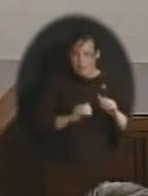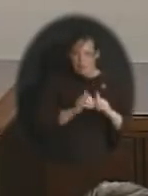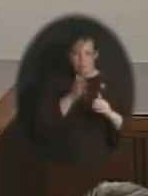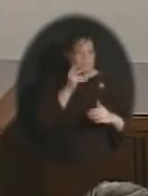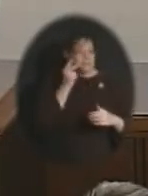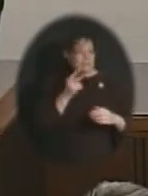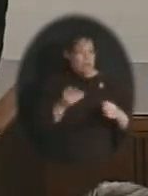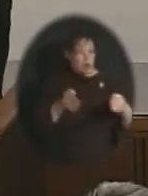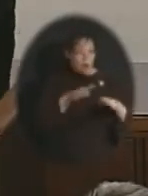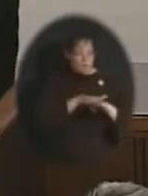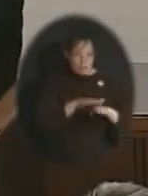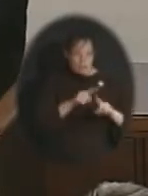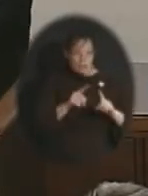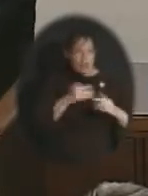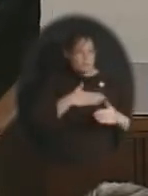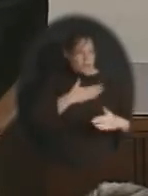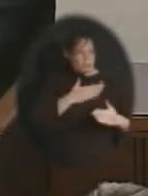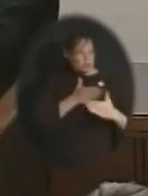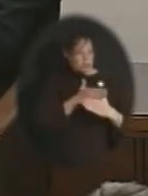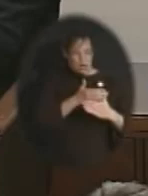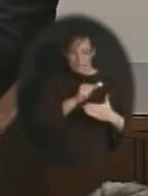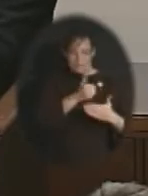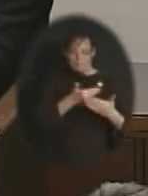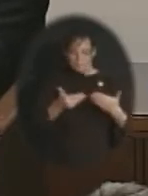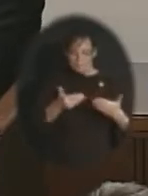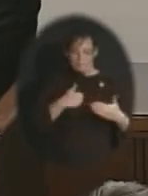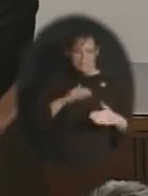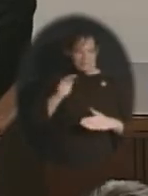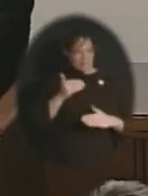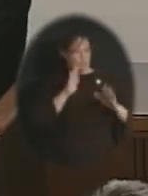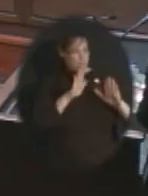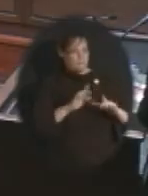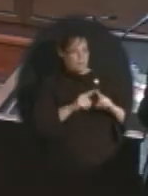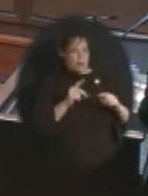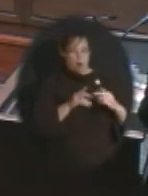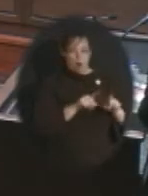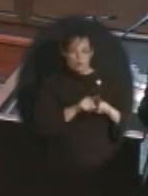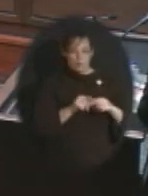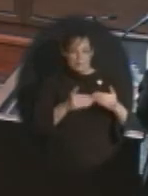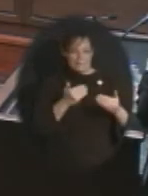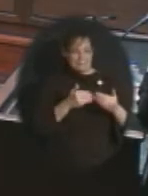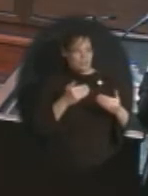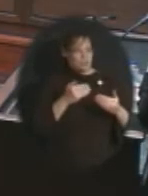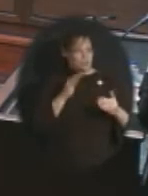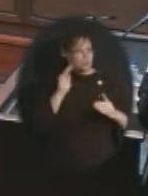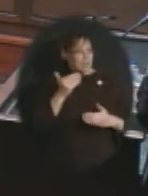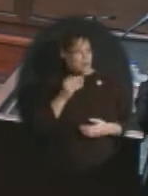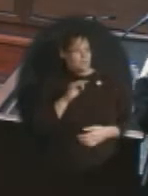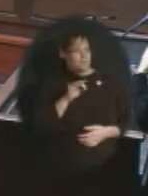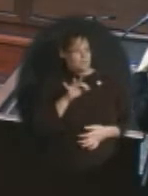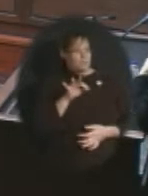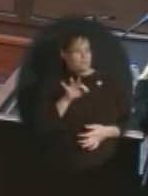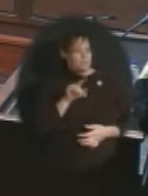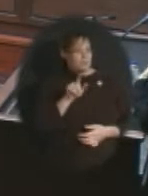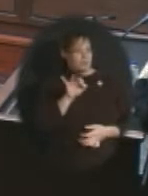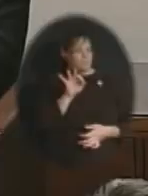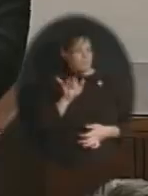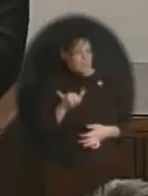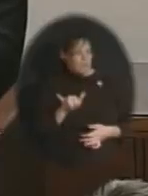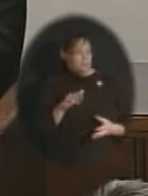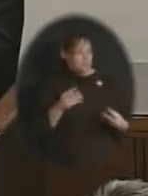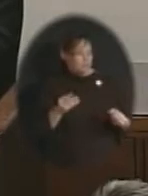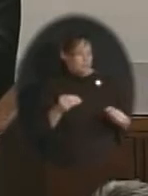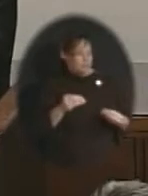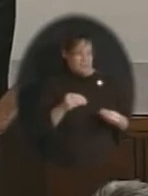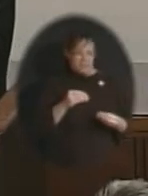great overlap. But no, I'd be happy to share any of those things. Well, it sounds wonderful, but it's also easy to sound fluffy, you know? I appreciate you bringing that up. I think sometimes people think, well,